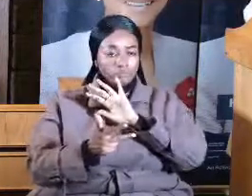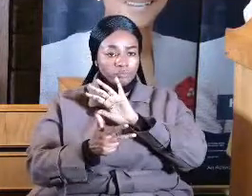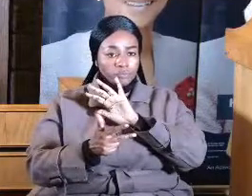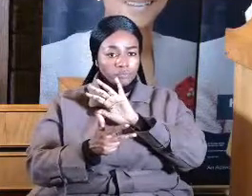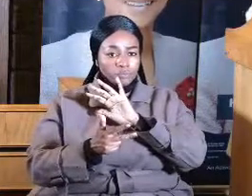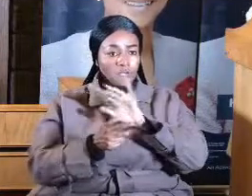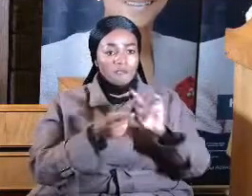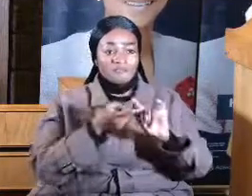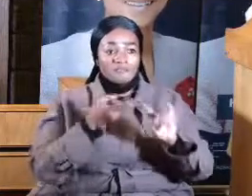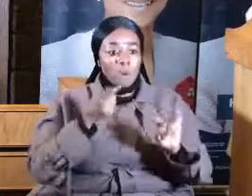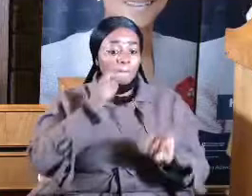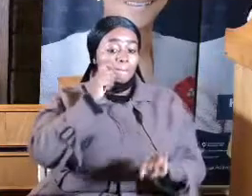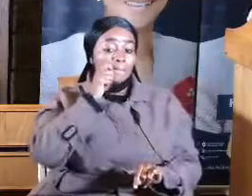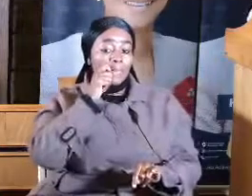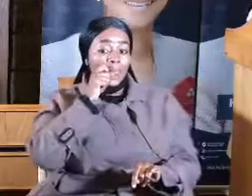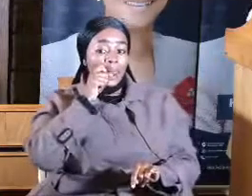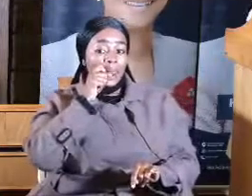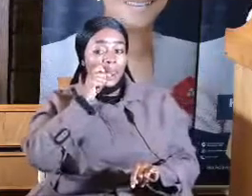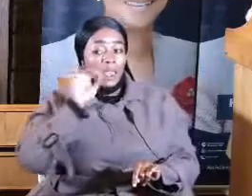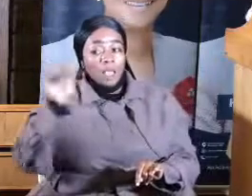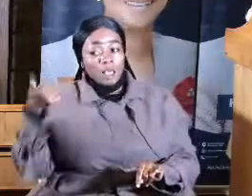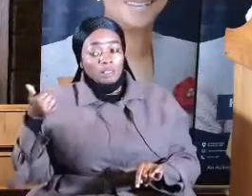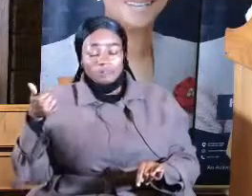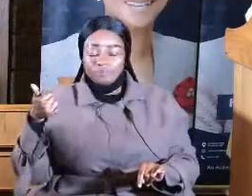from their male counterparts.